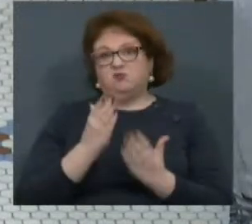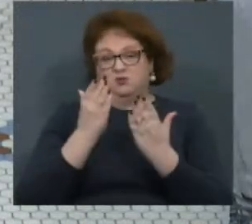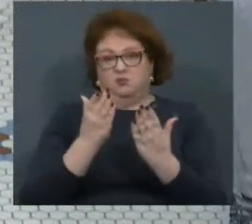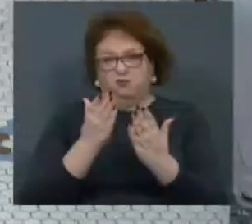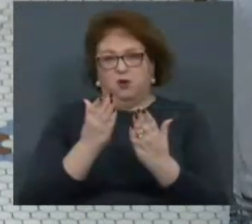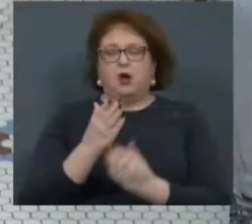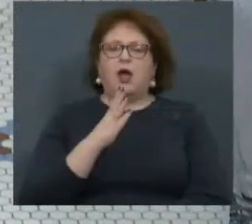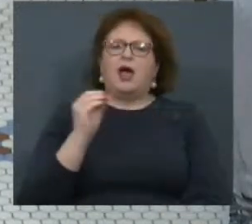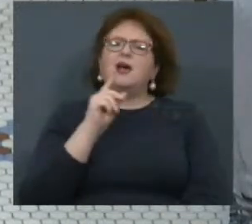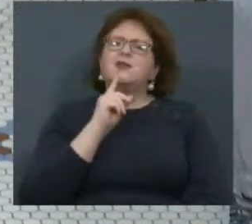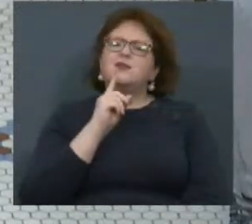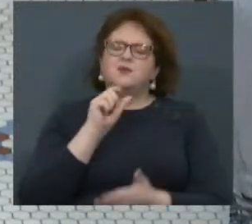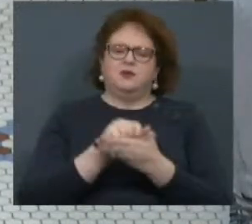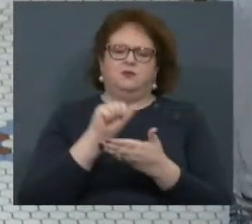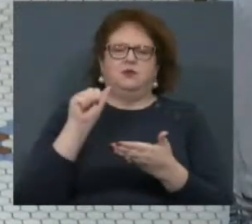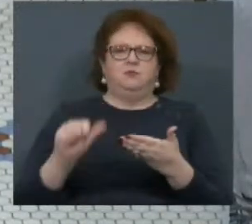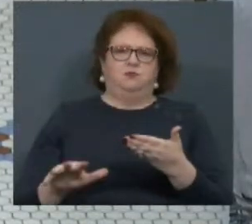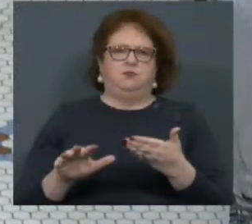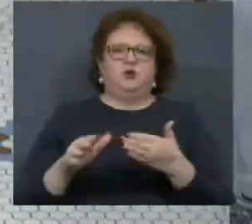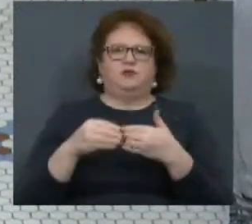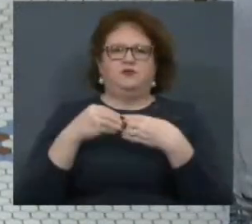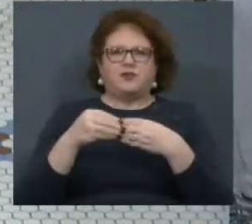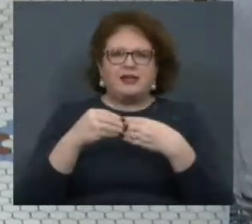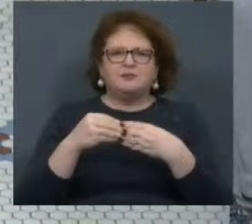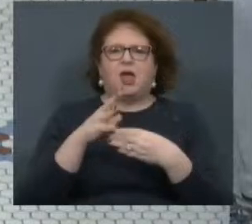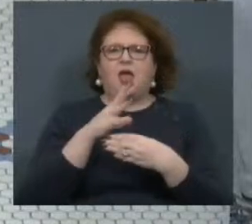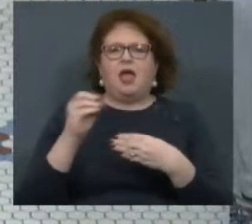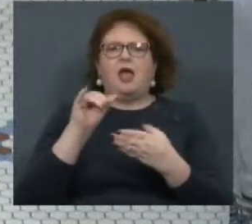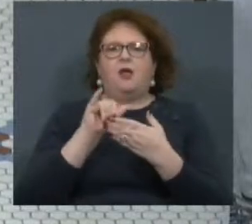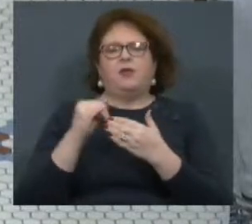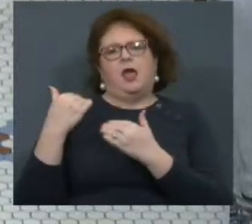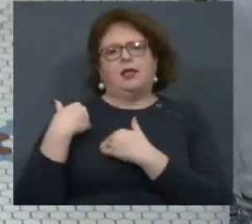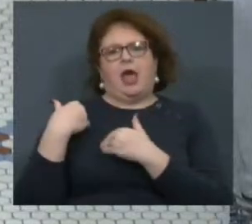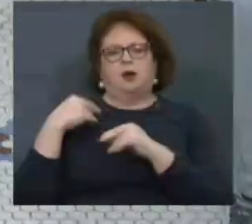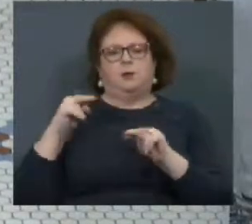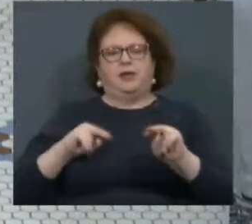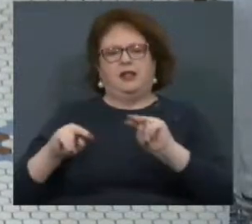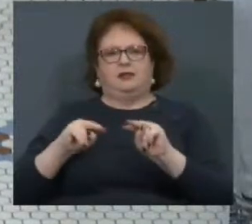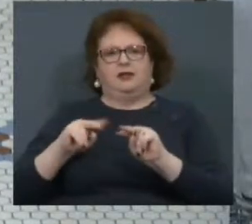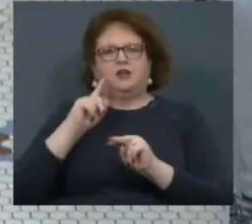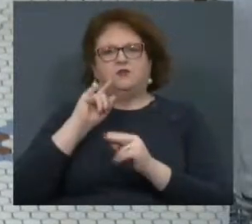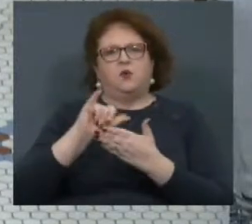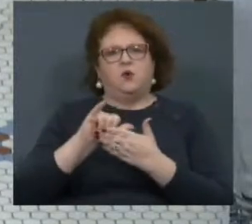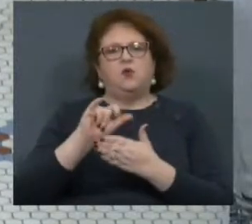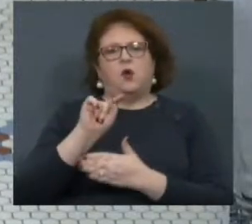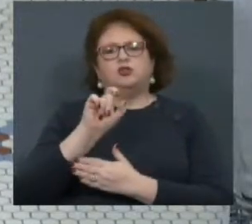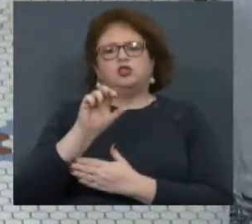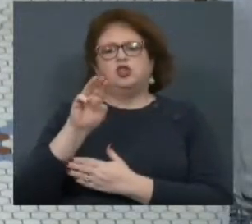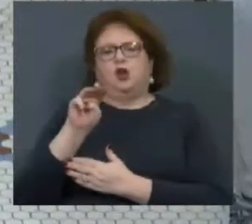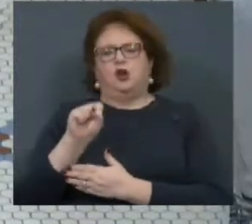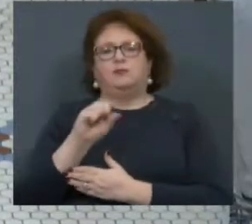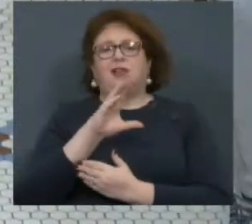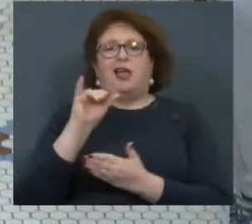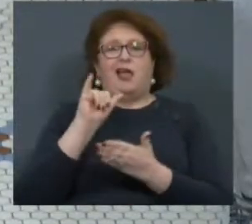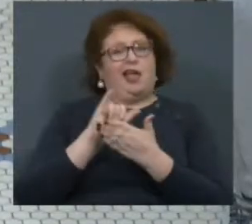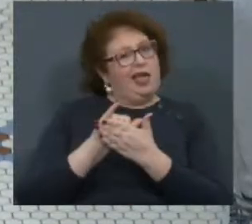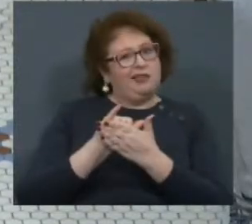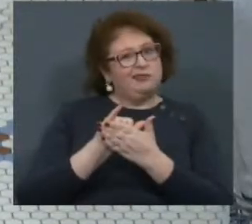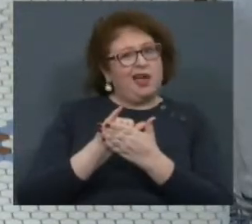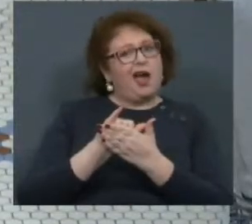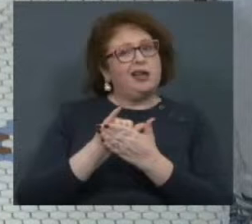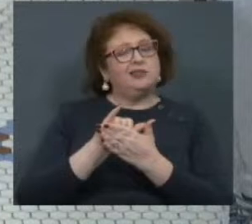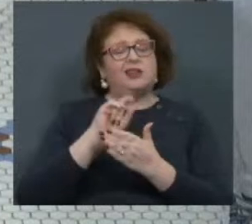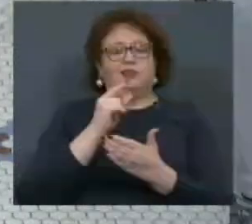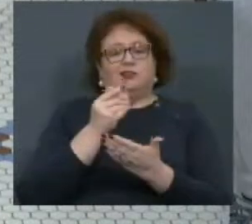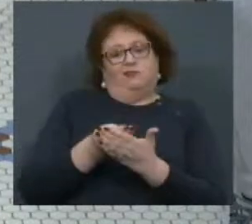the flexibility and accountability provided by the original renewable terms, expands the financial commitment to $864,000,